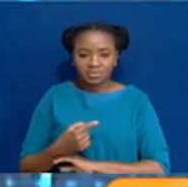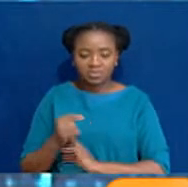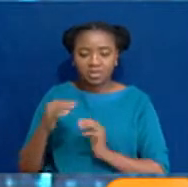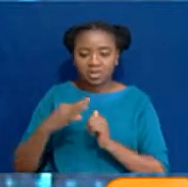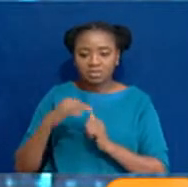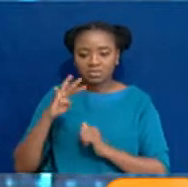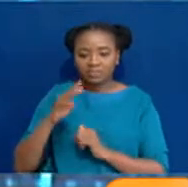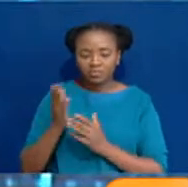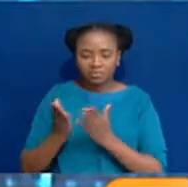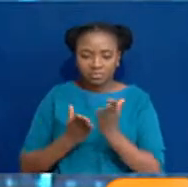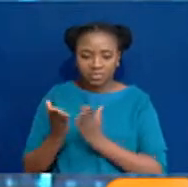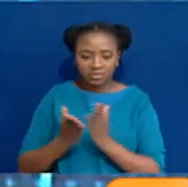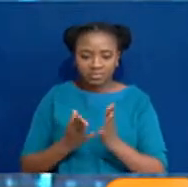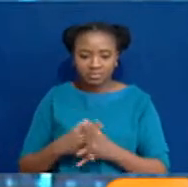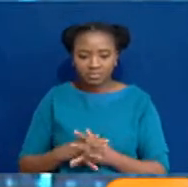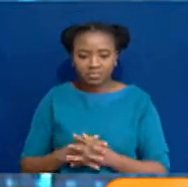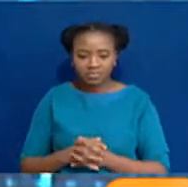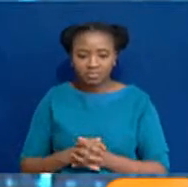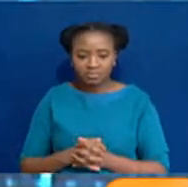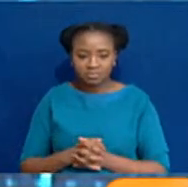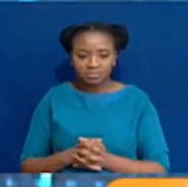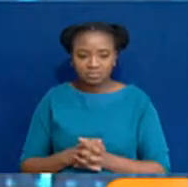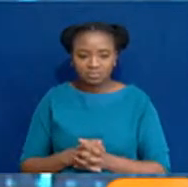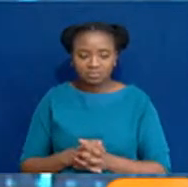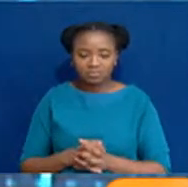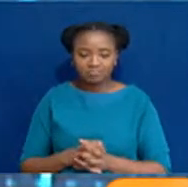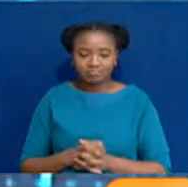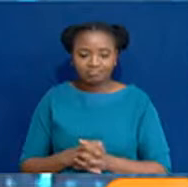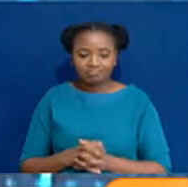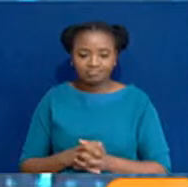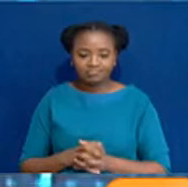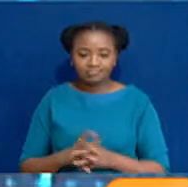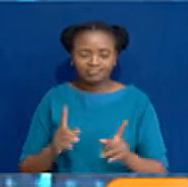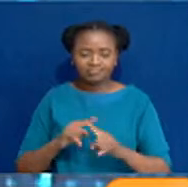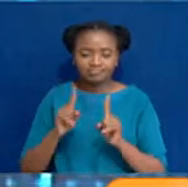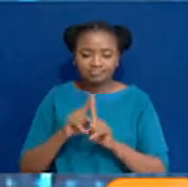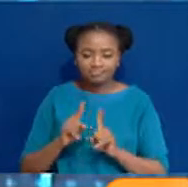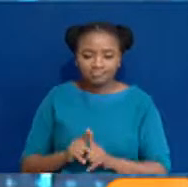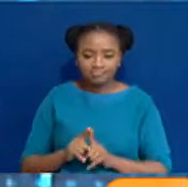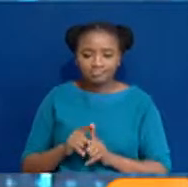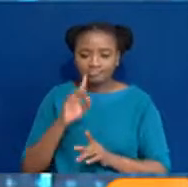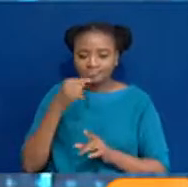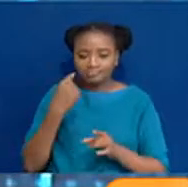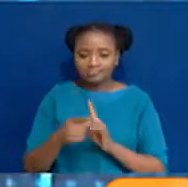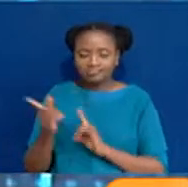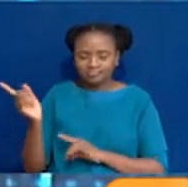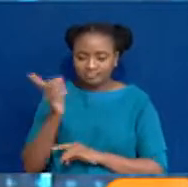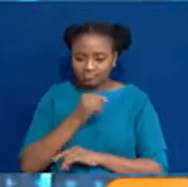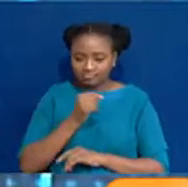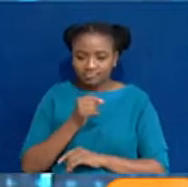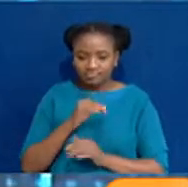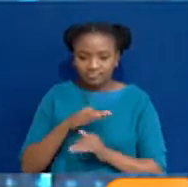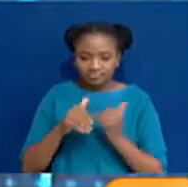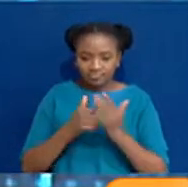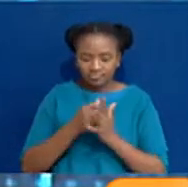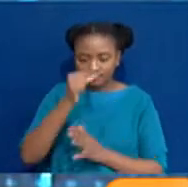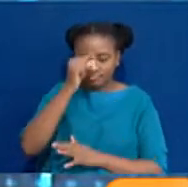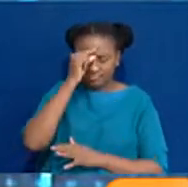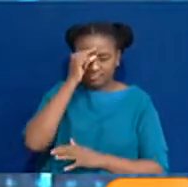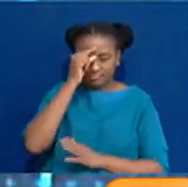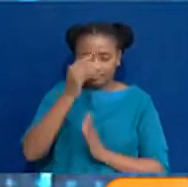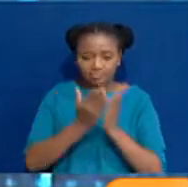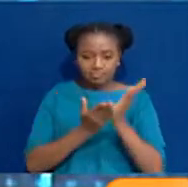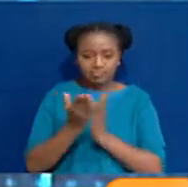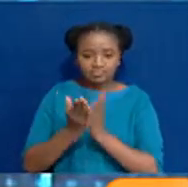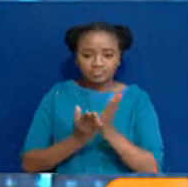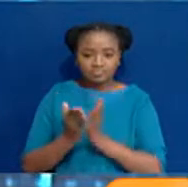services fully, as which I had alluded to earlier. By the end of the year, all government services will be available on the